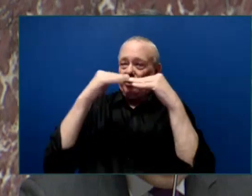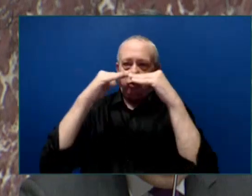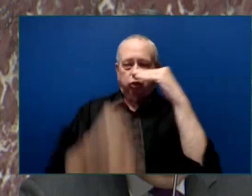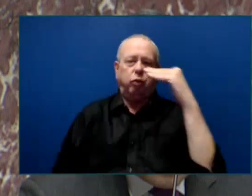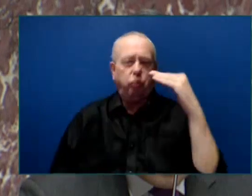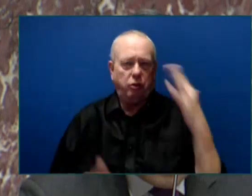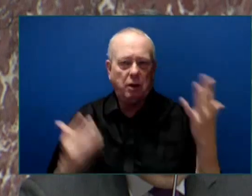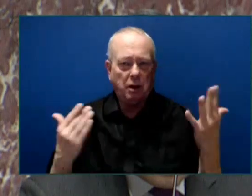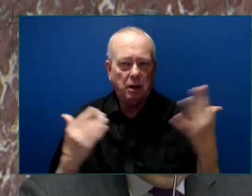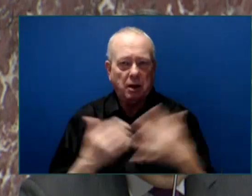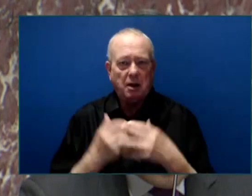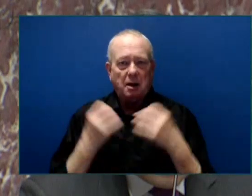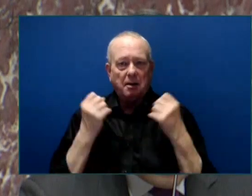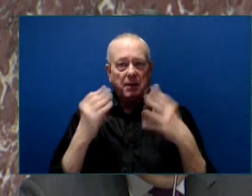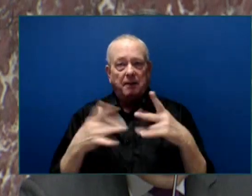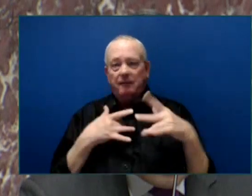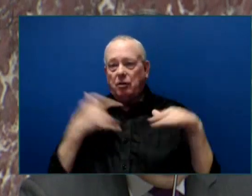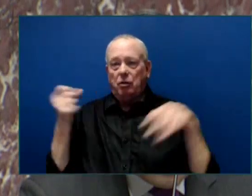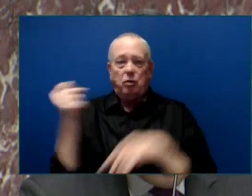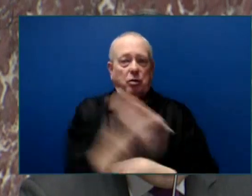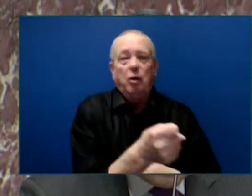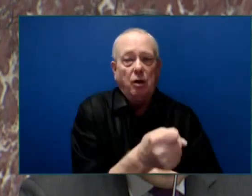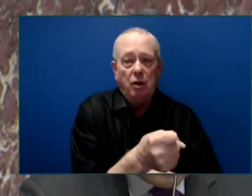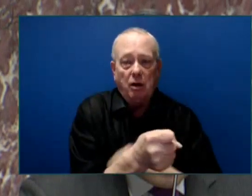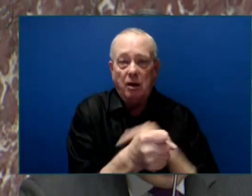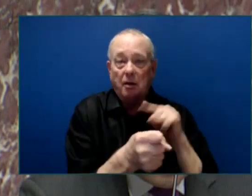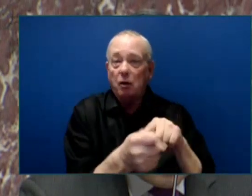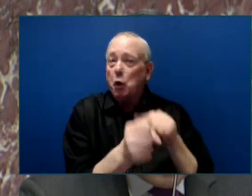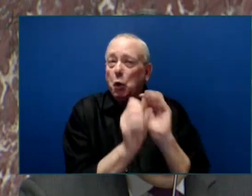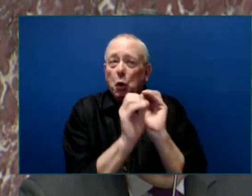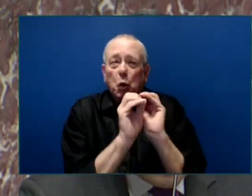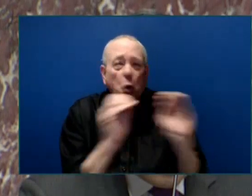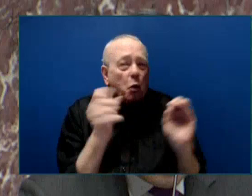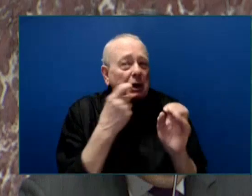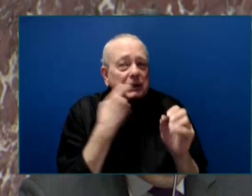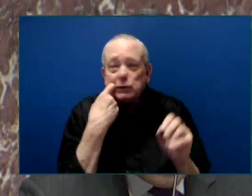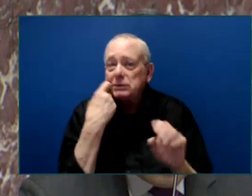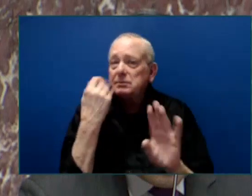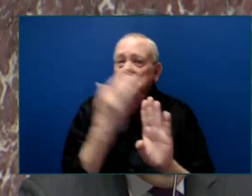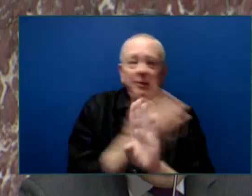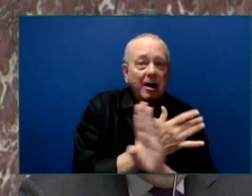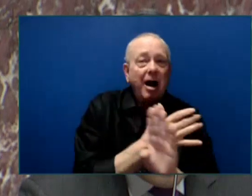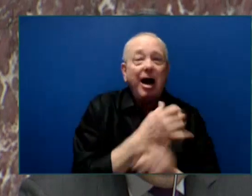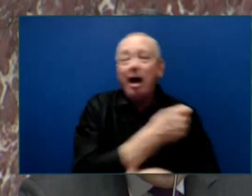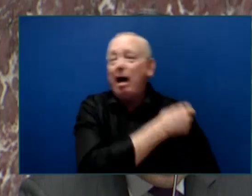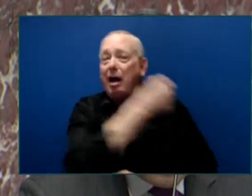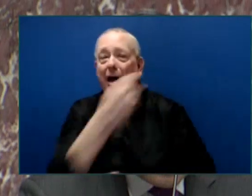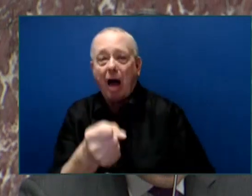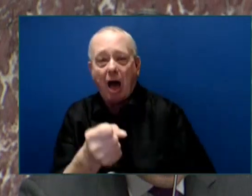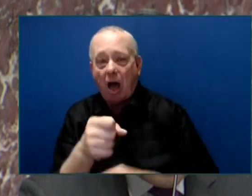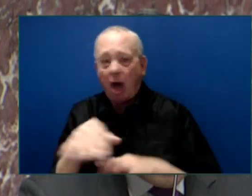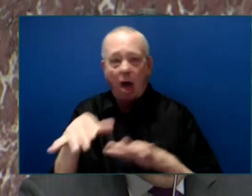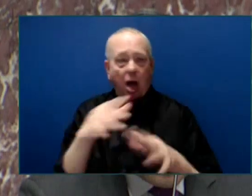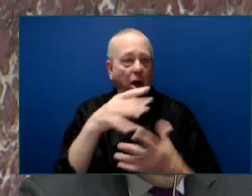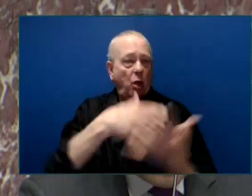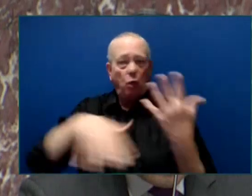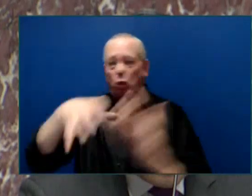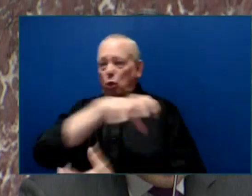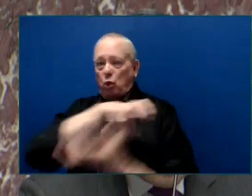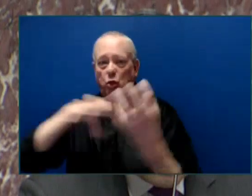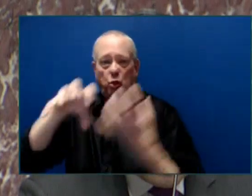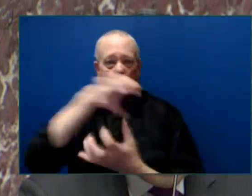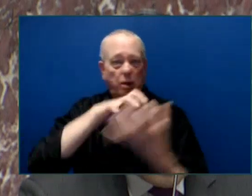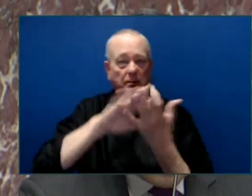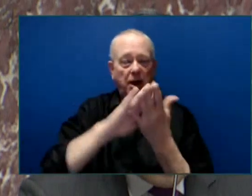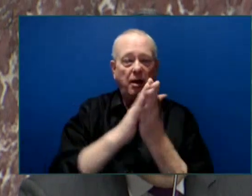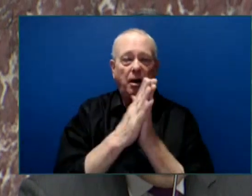substance use addictions after moving into the so-called supportive housing due to the close proximity to other users